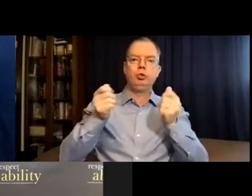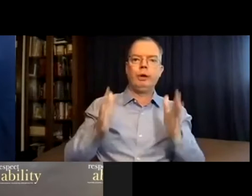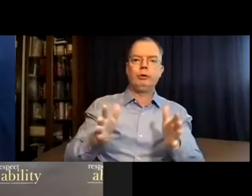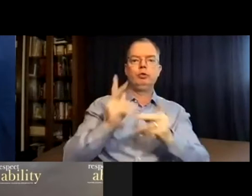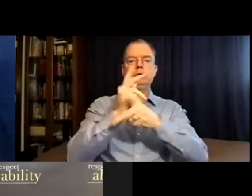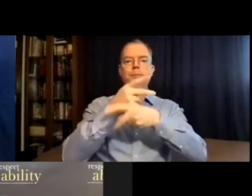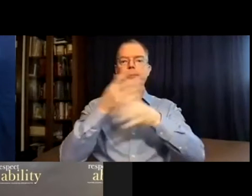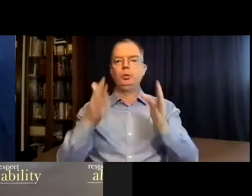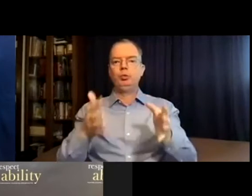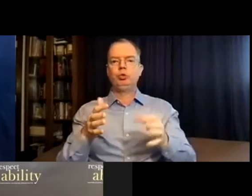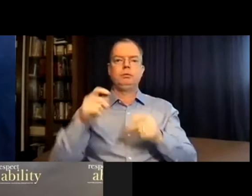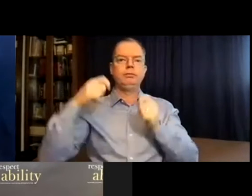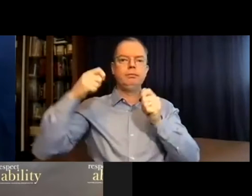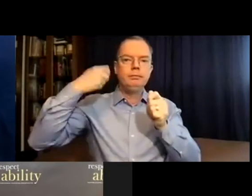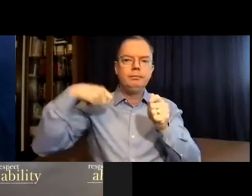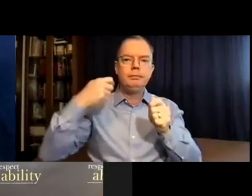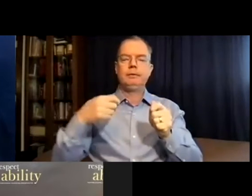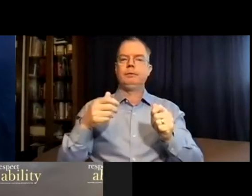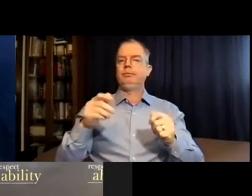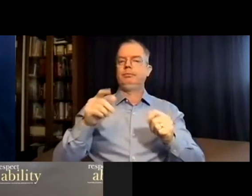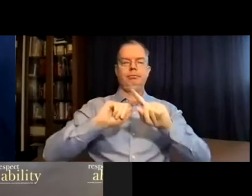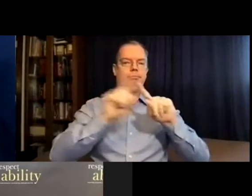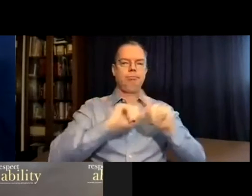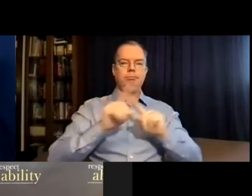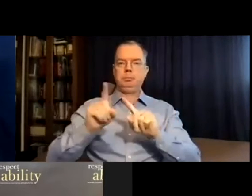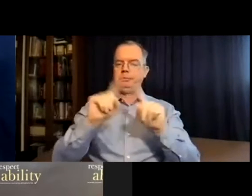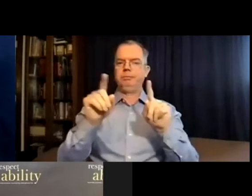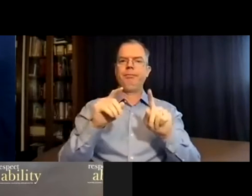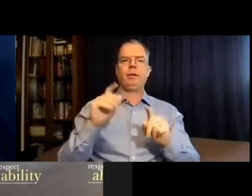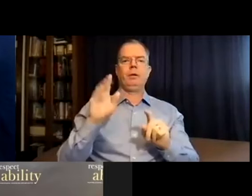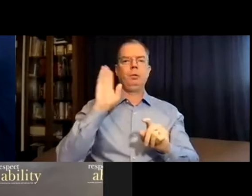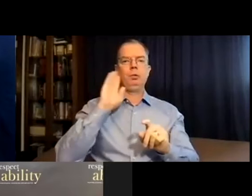disabled writers and directors and producers.